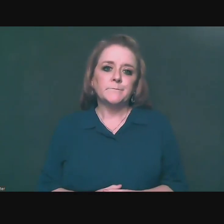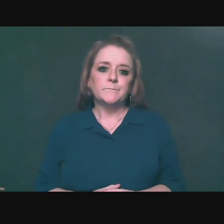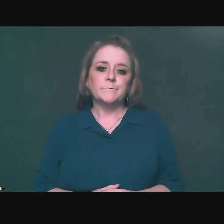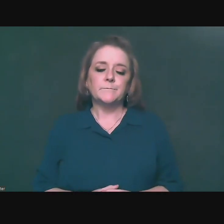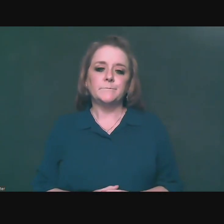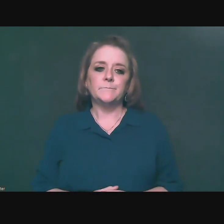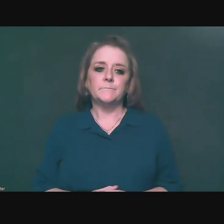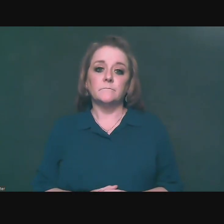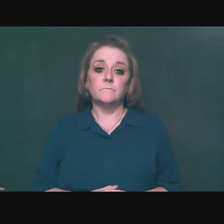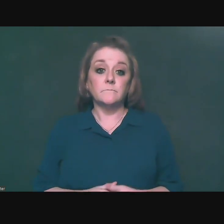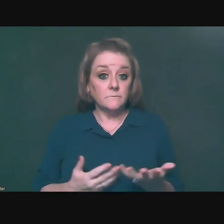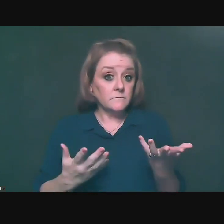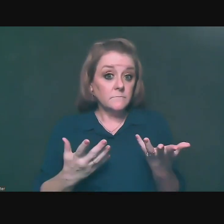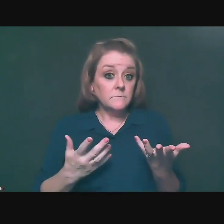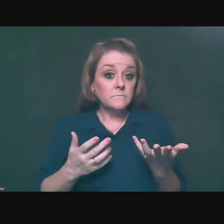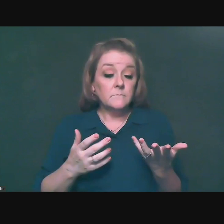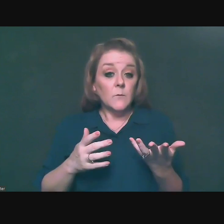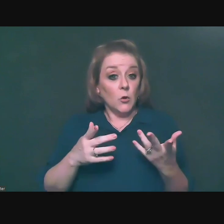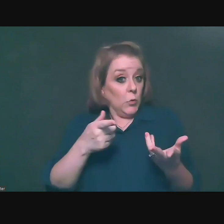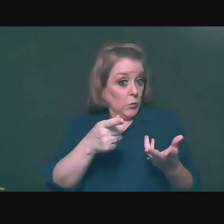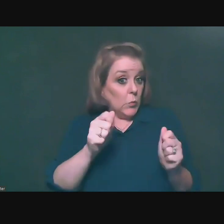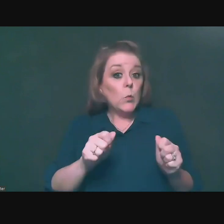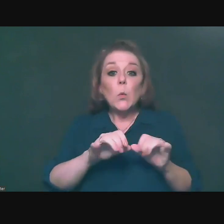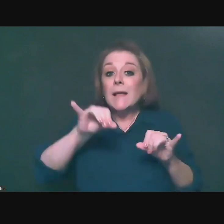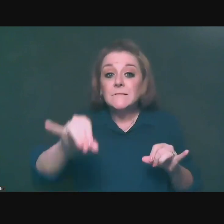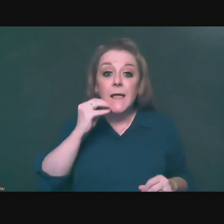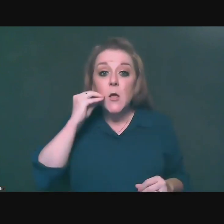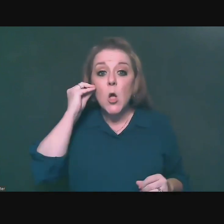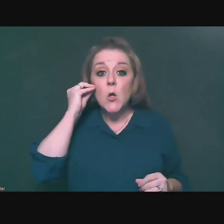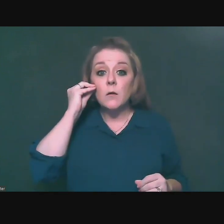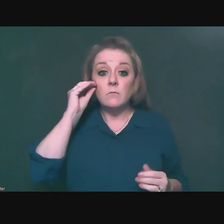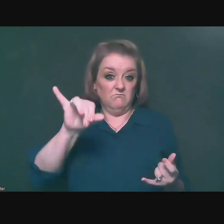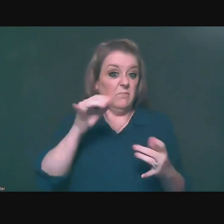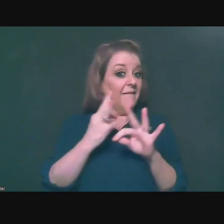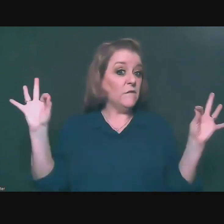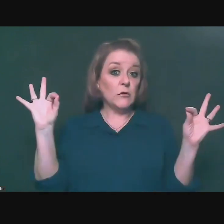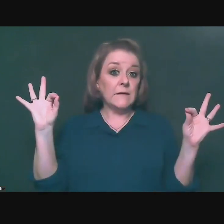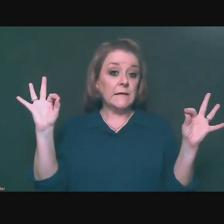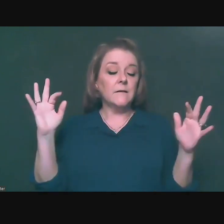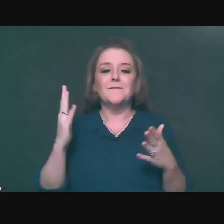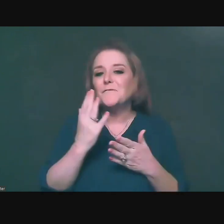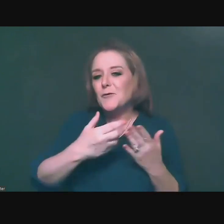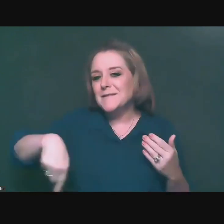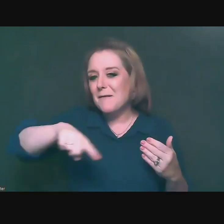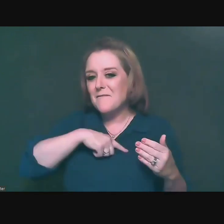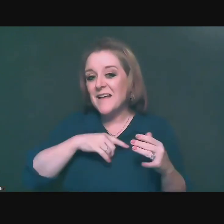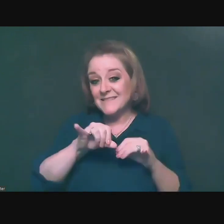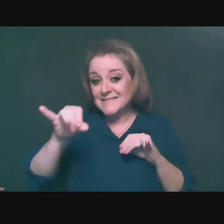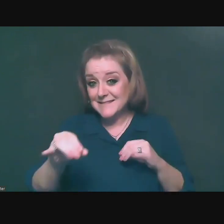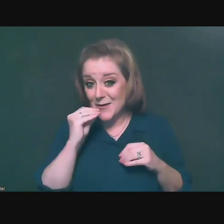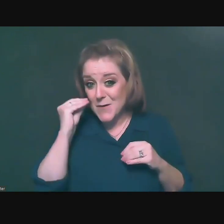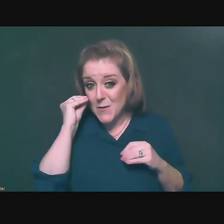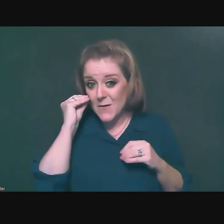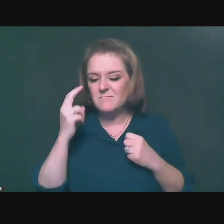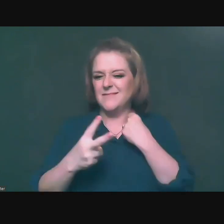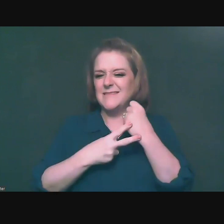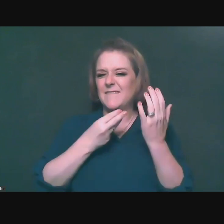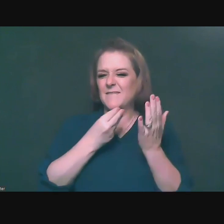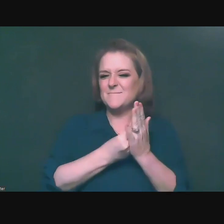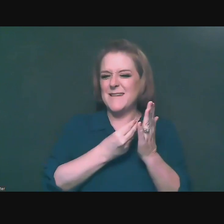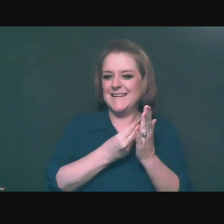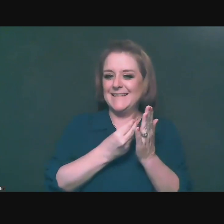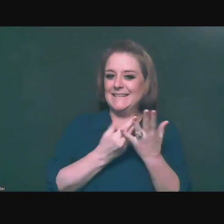You can stay home. That doesn't cost you anything. In fact, for some of us, I think it saved us some money during this pandemic.